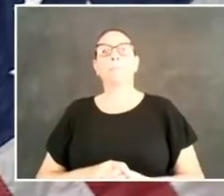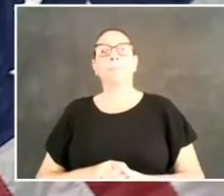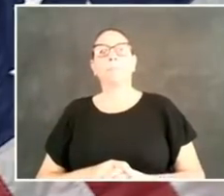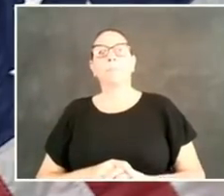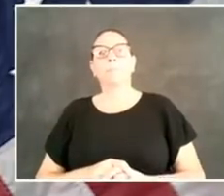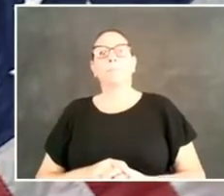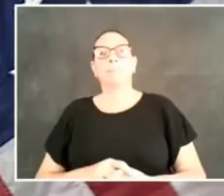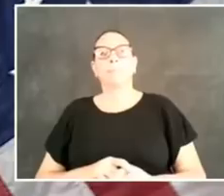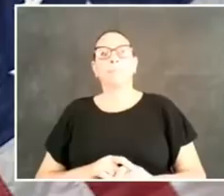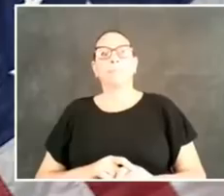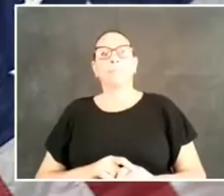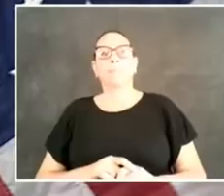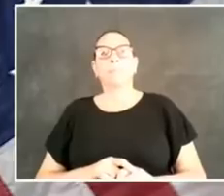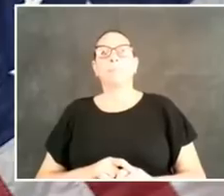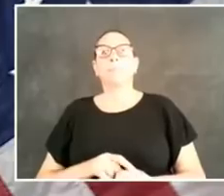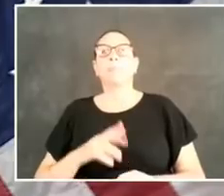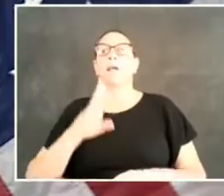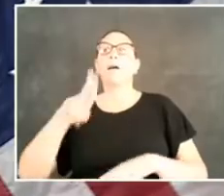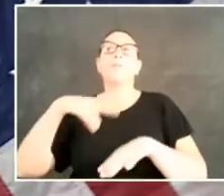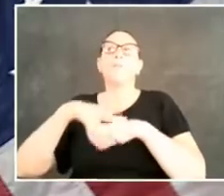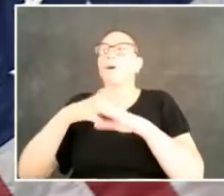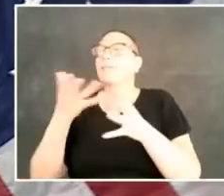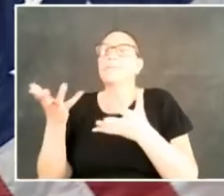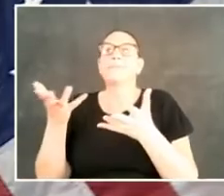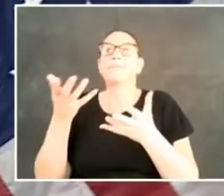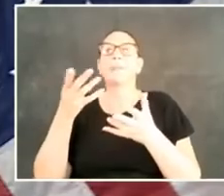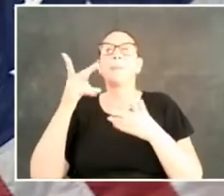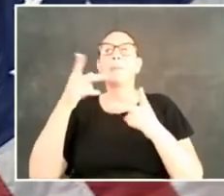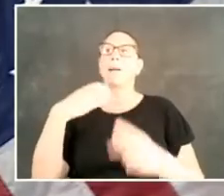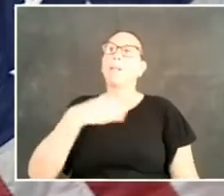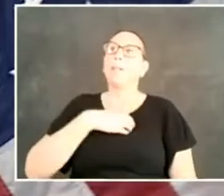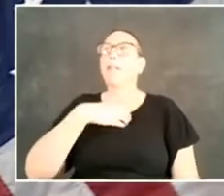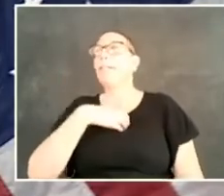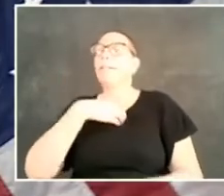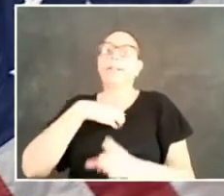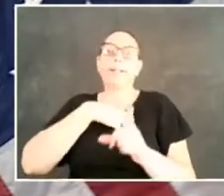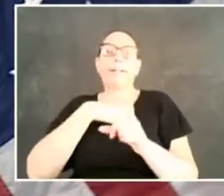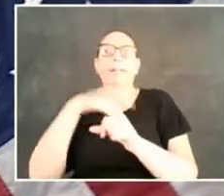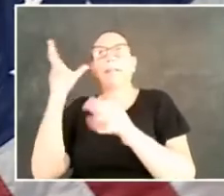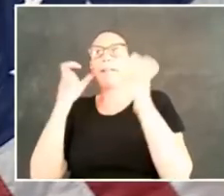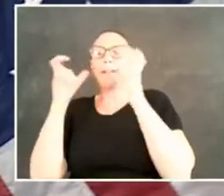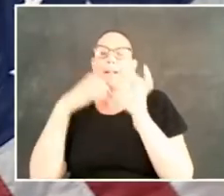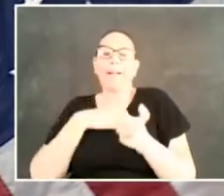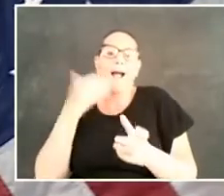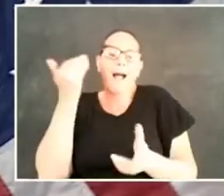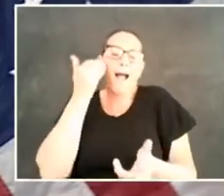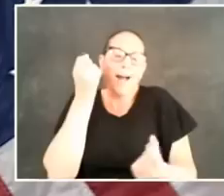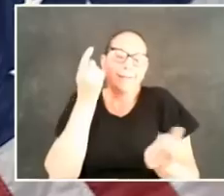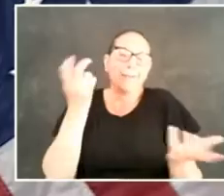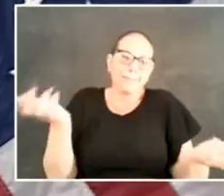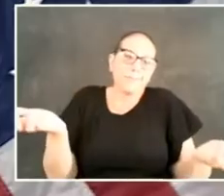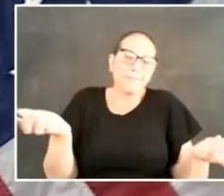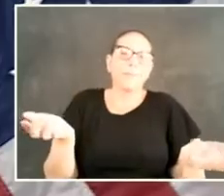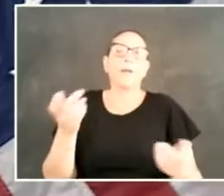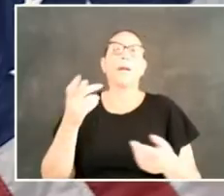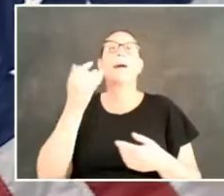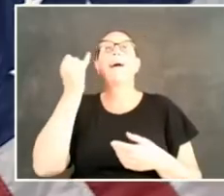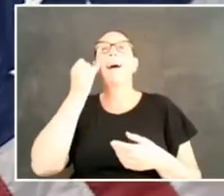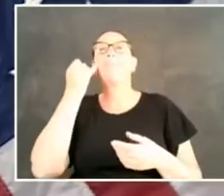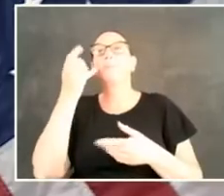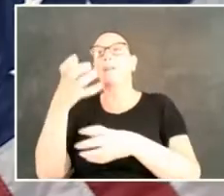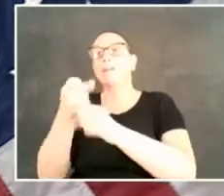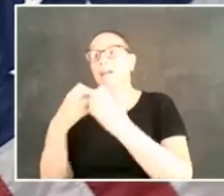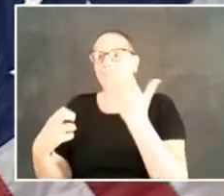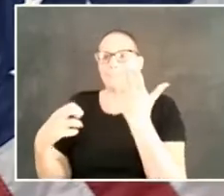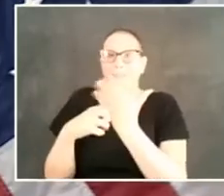an individual that's not happy. I rarely come across somebody that is happy after they've received the summons. But I think that in the